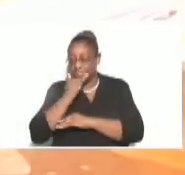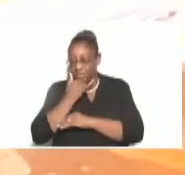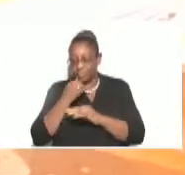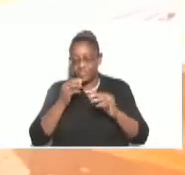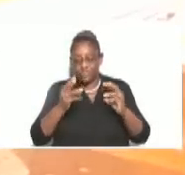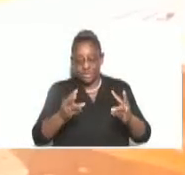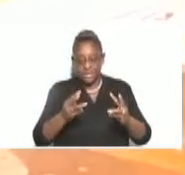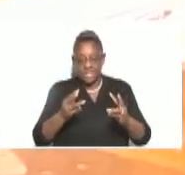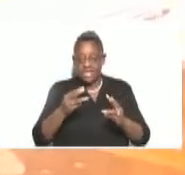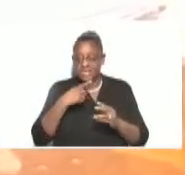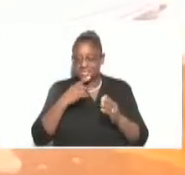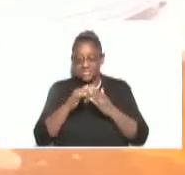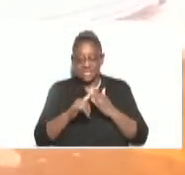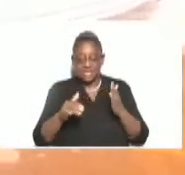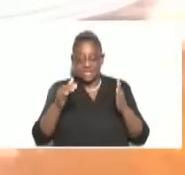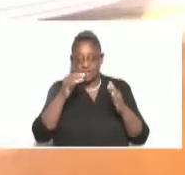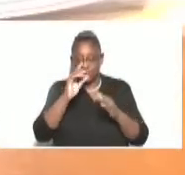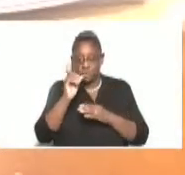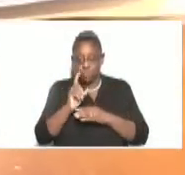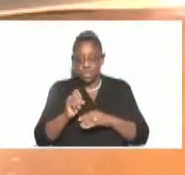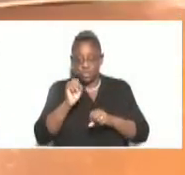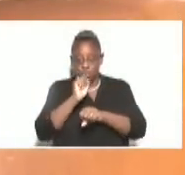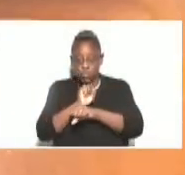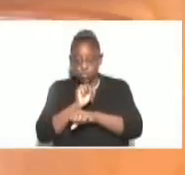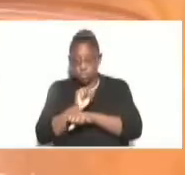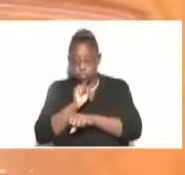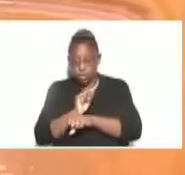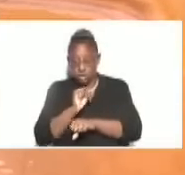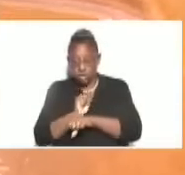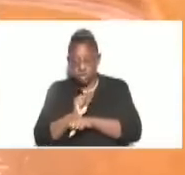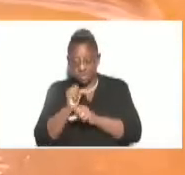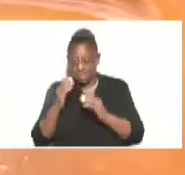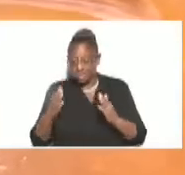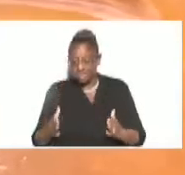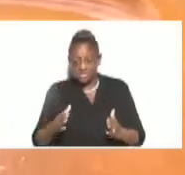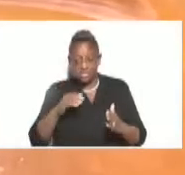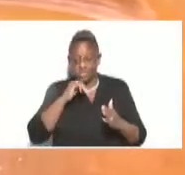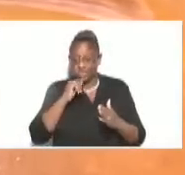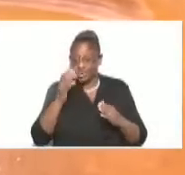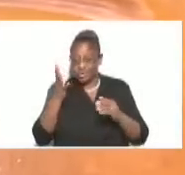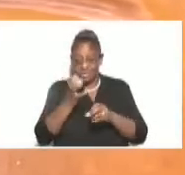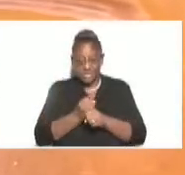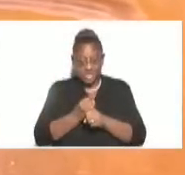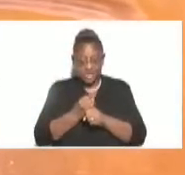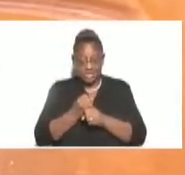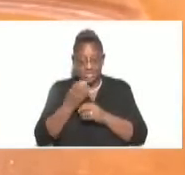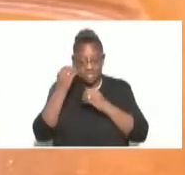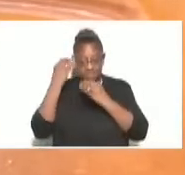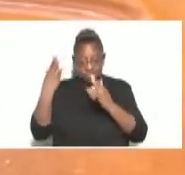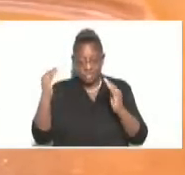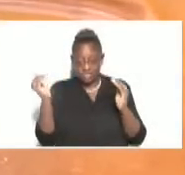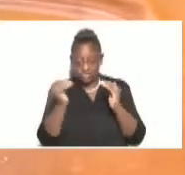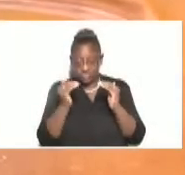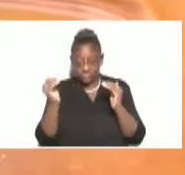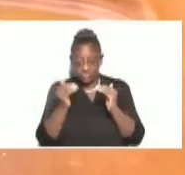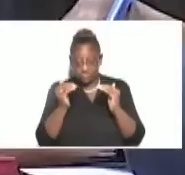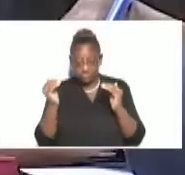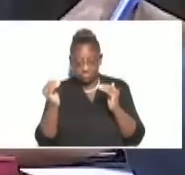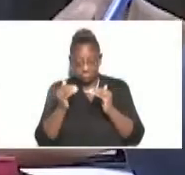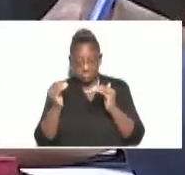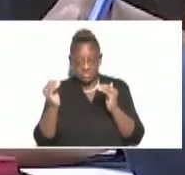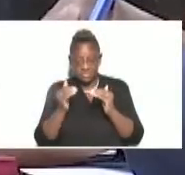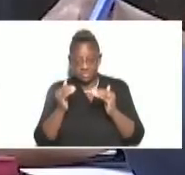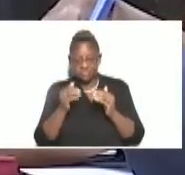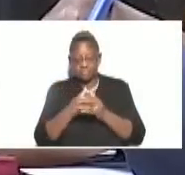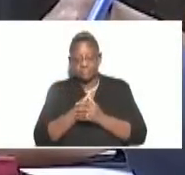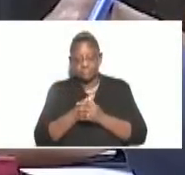has repeatedly led to workers allegedly receiving unjust and unfair rulings in many of their labor matters. So